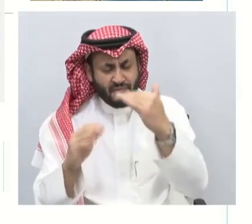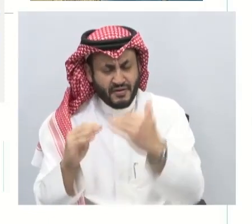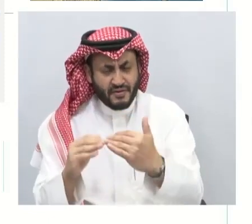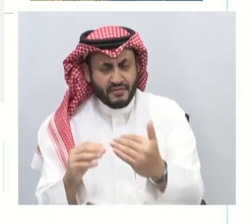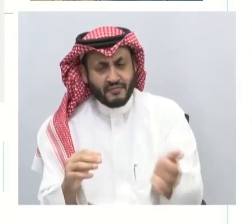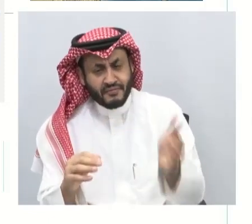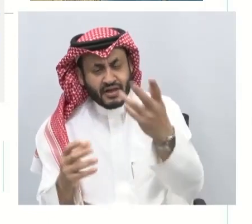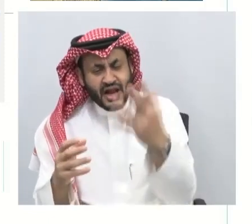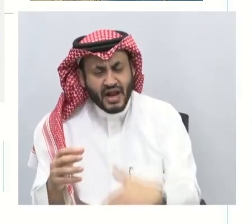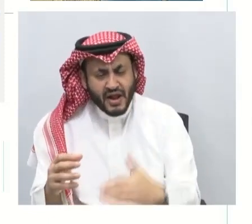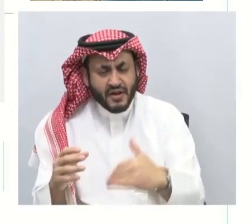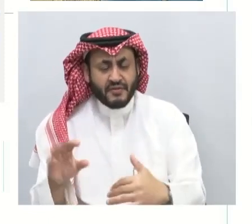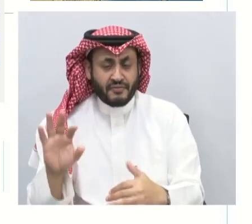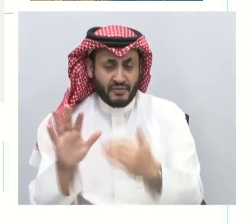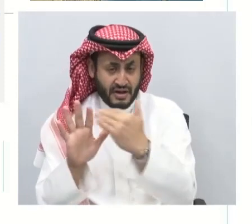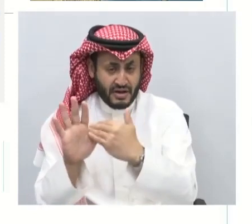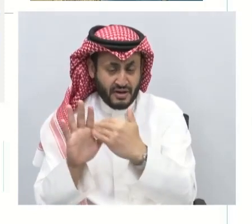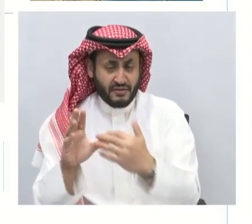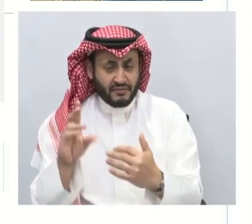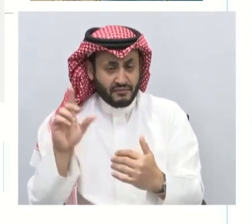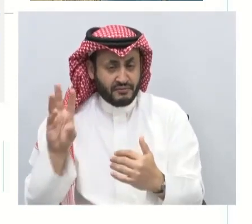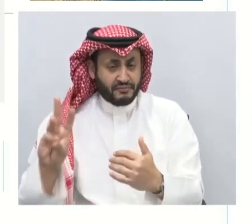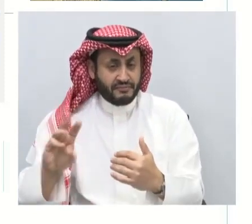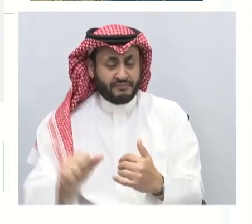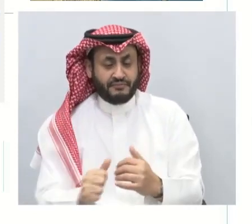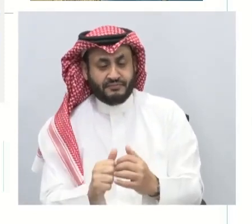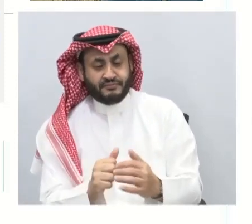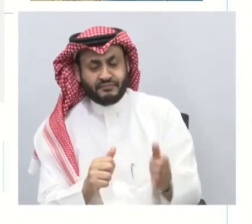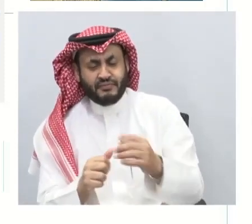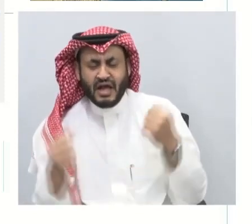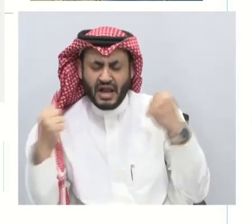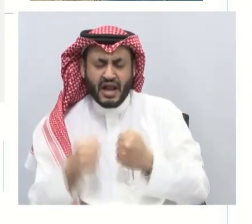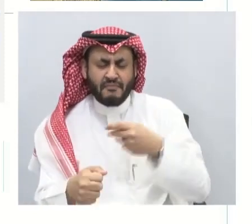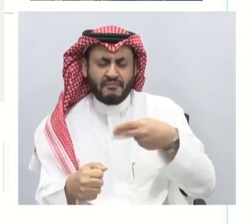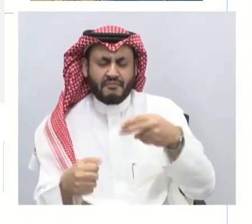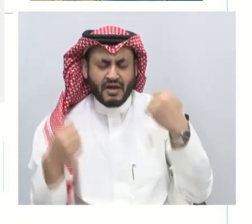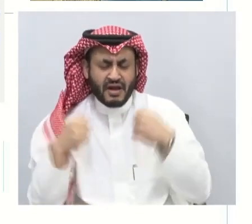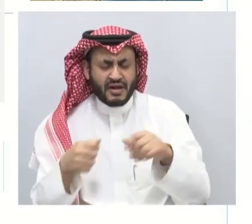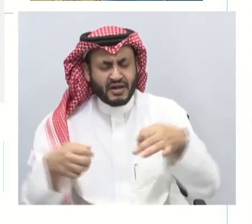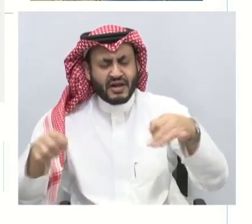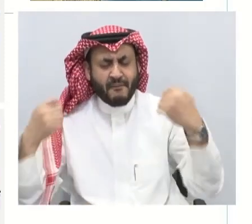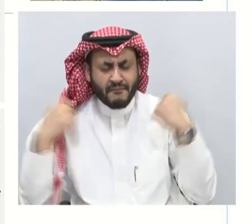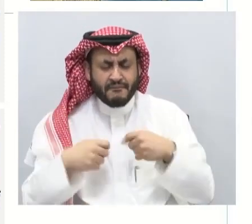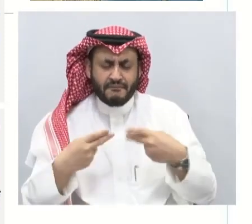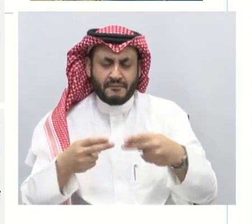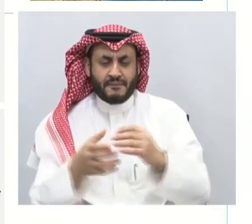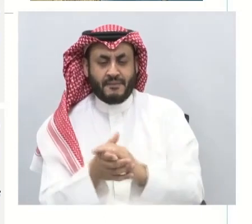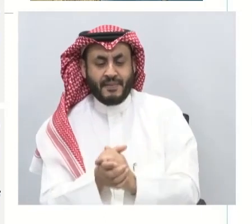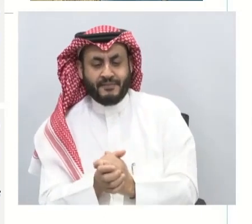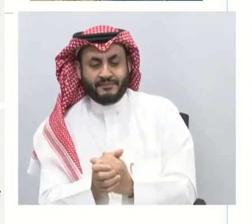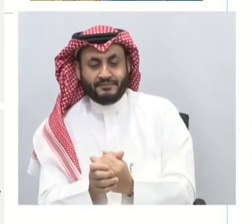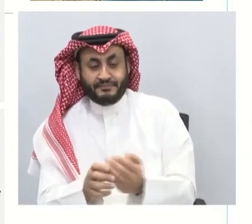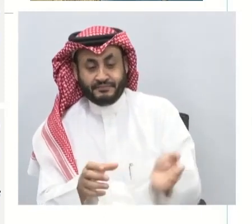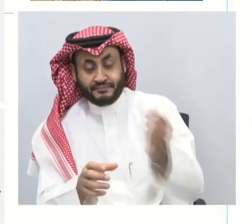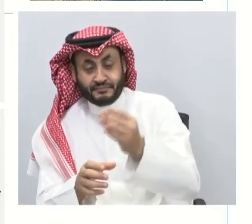and will fall to 10 degrees Celsius at night. You won't need a heavy coat, but take a jacket with you.